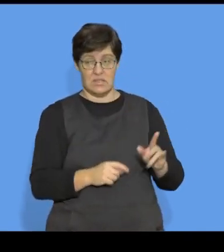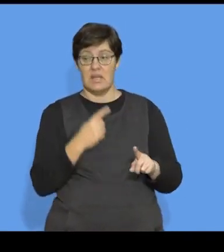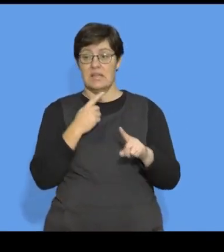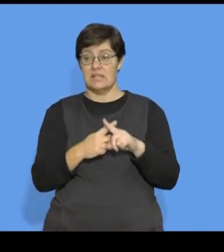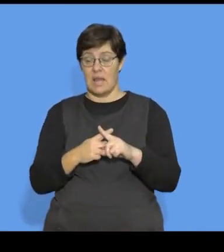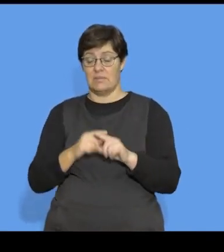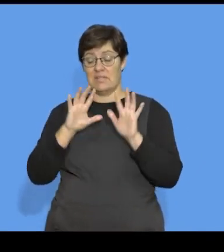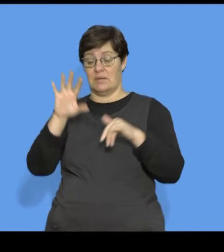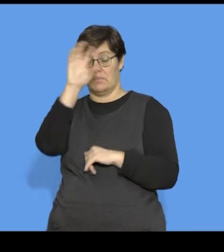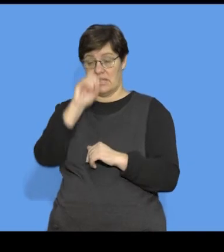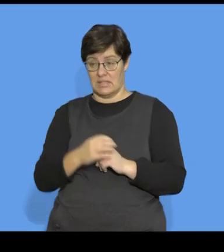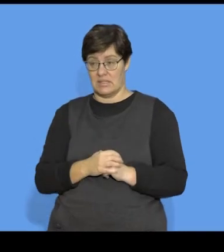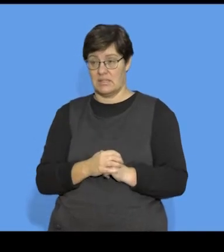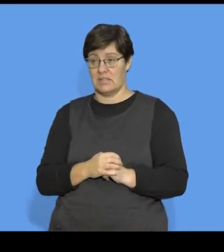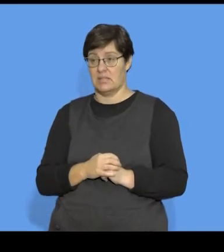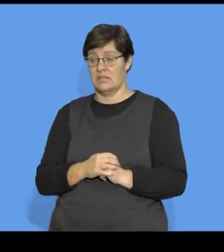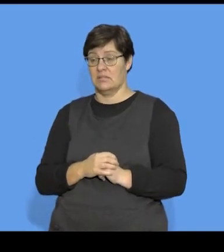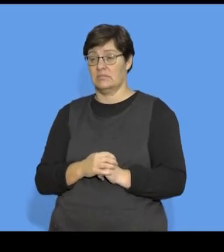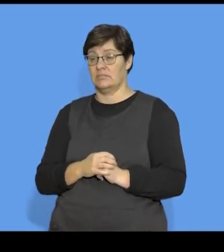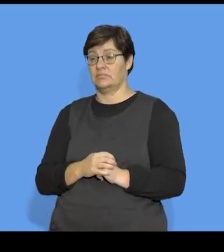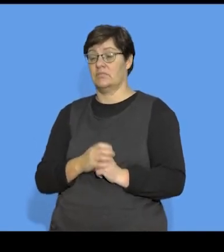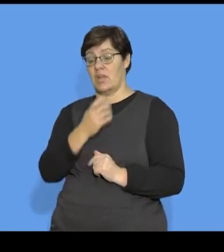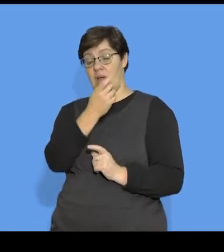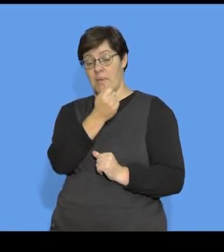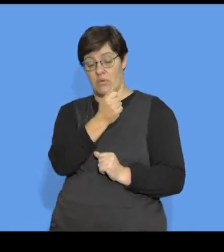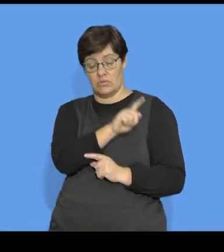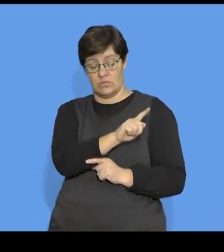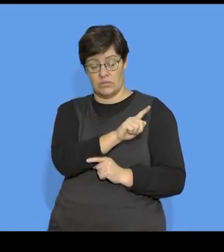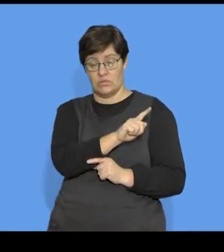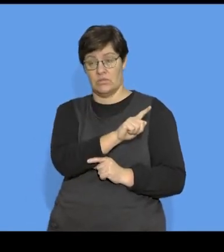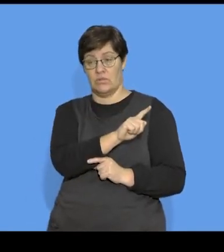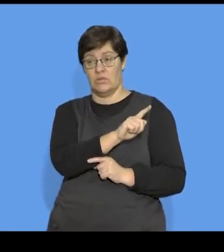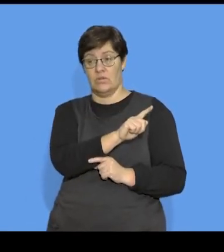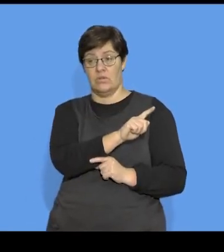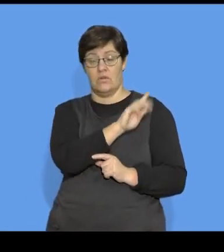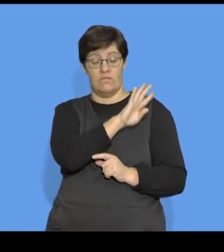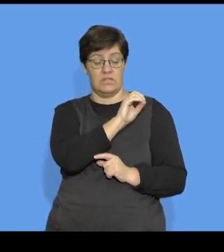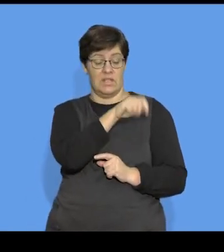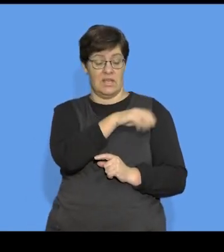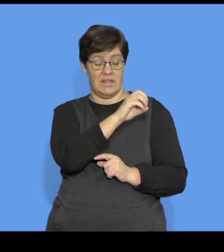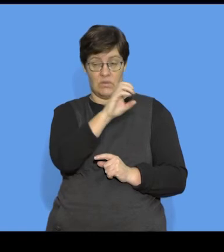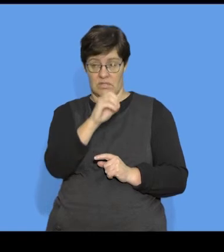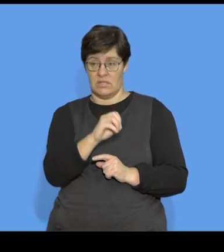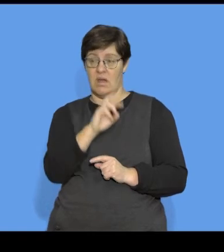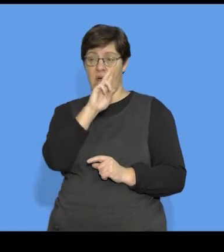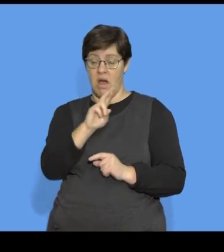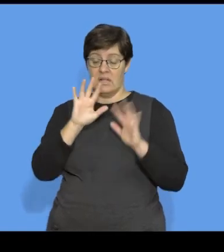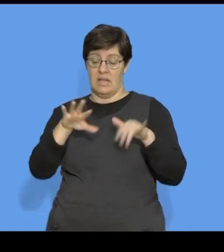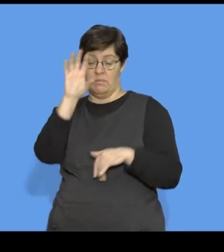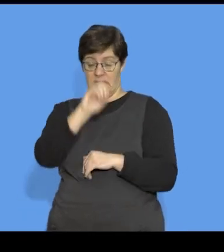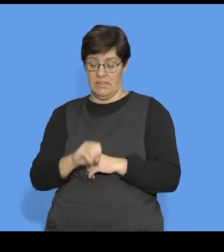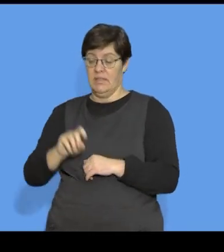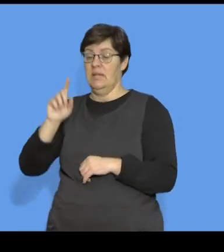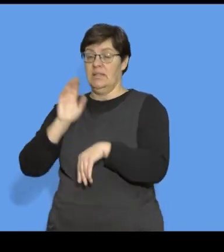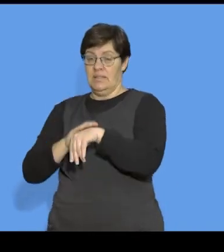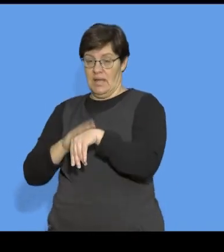Rand times your rate, which is 10%. So the amount, the R and the time, when